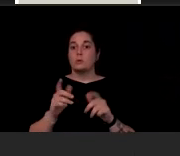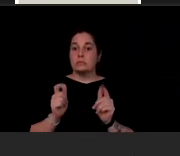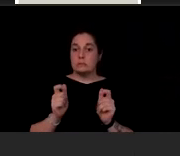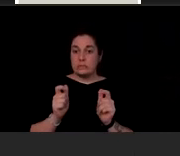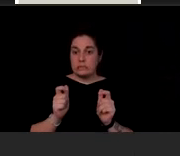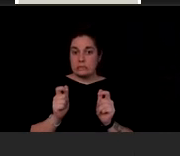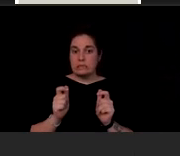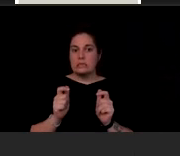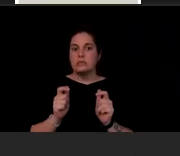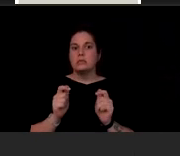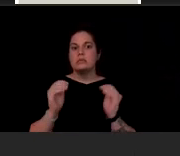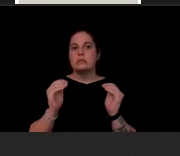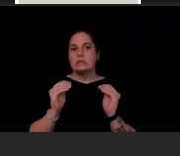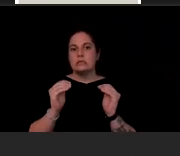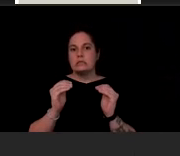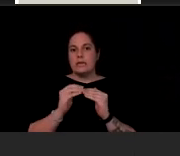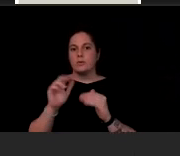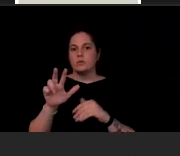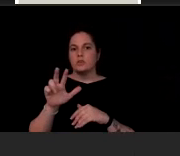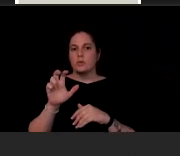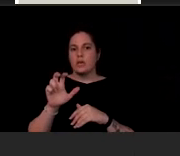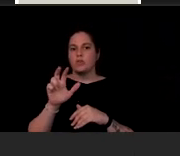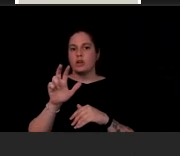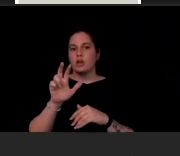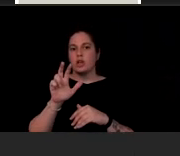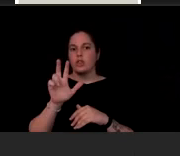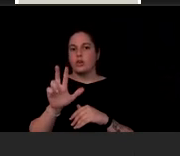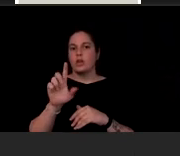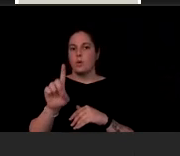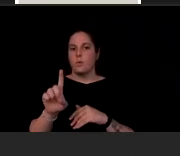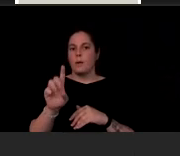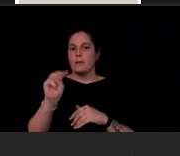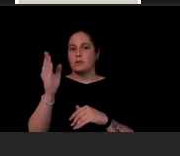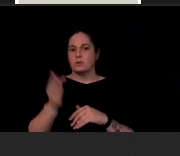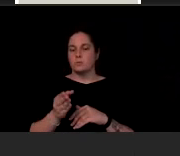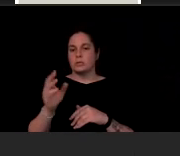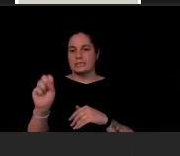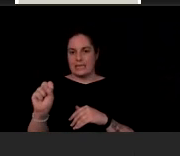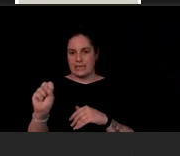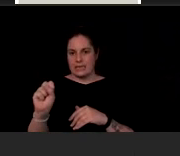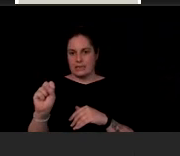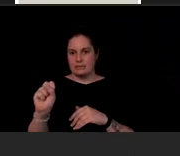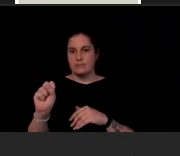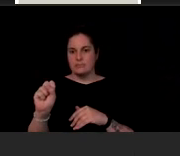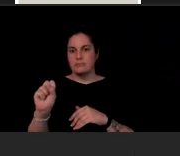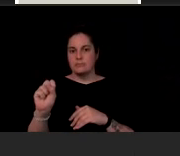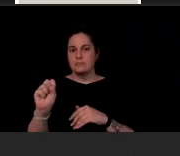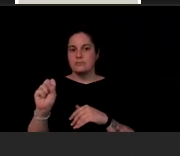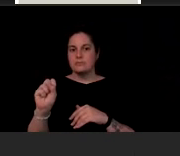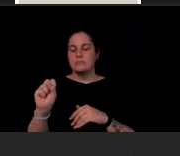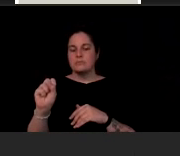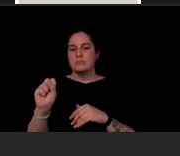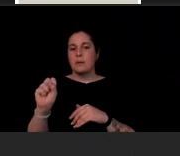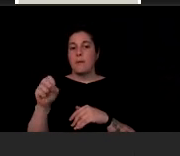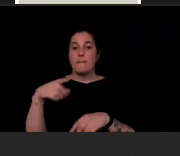V is equal to 331 meters per second, which is like the baseline,